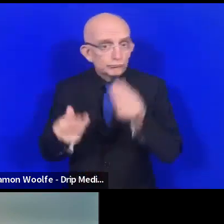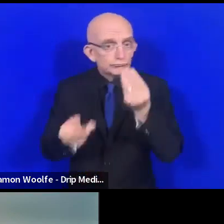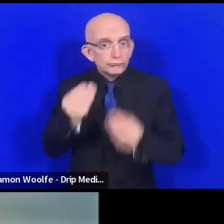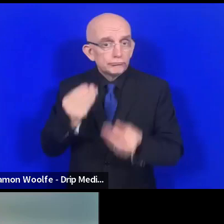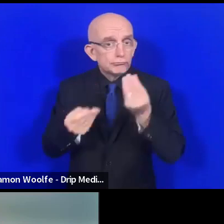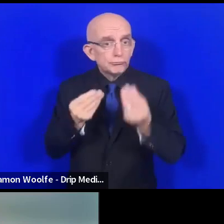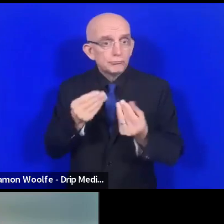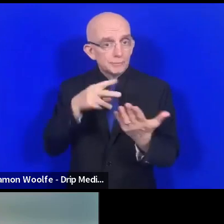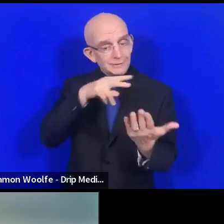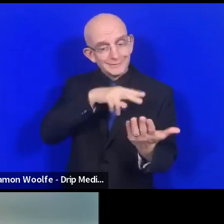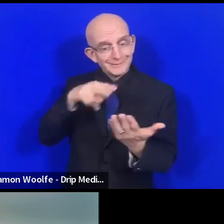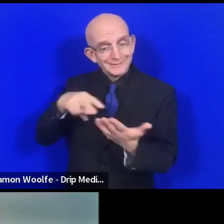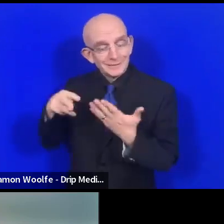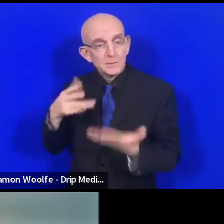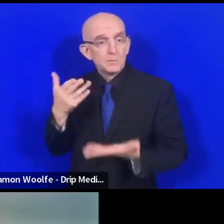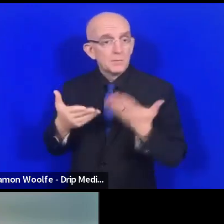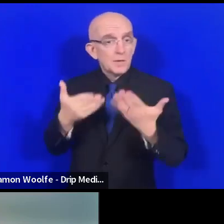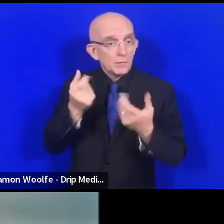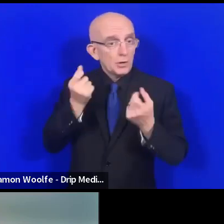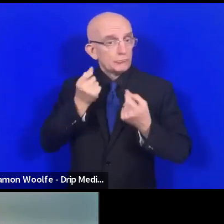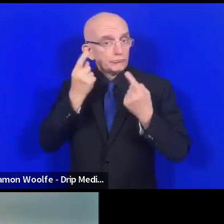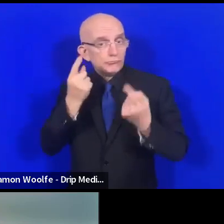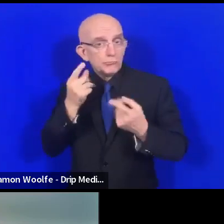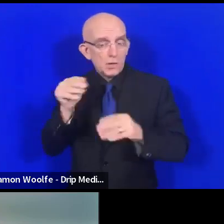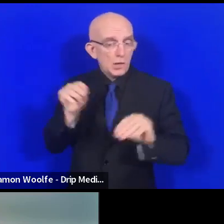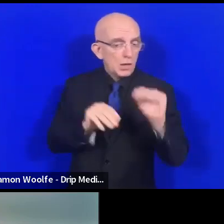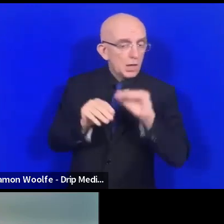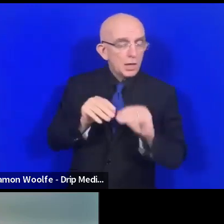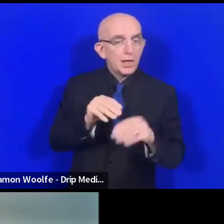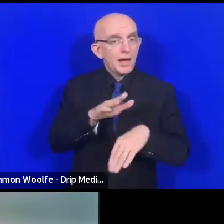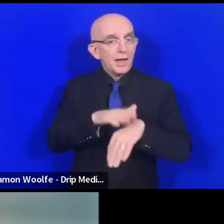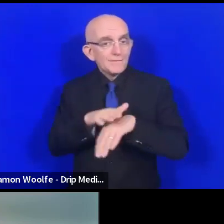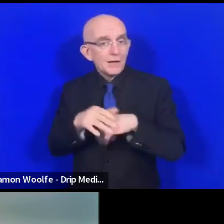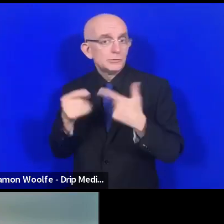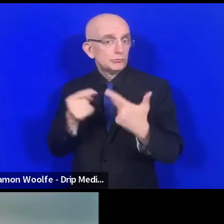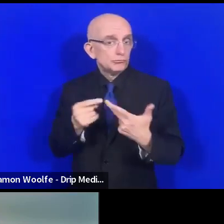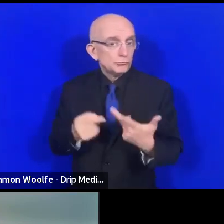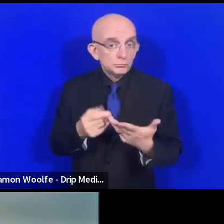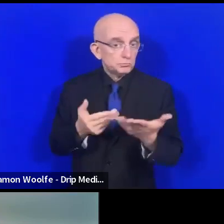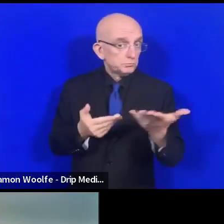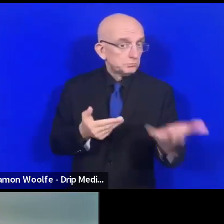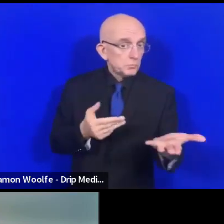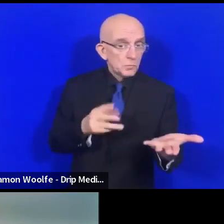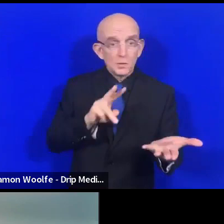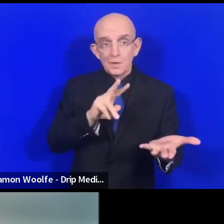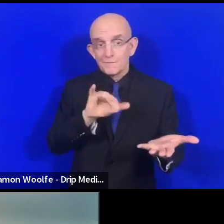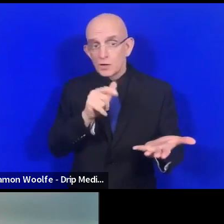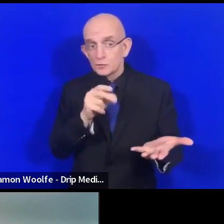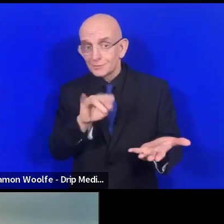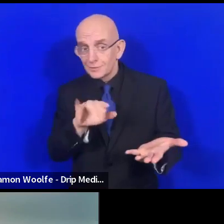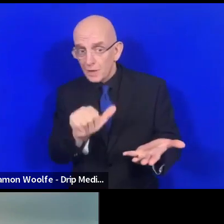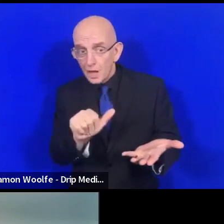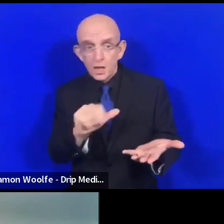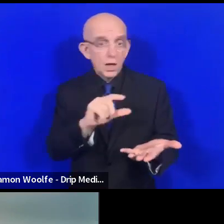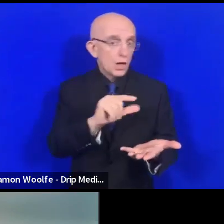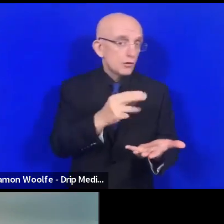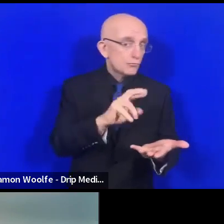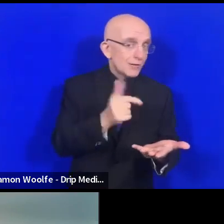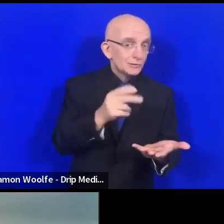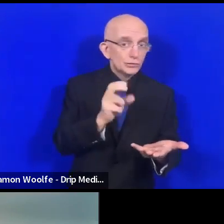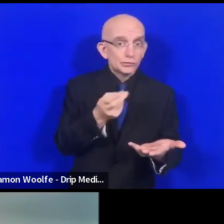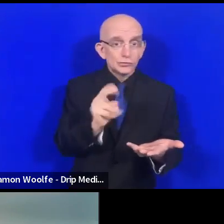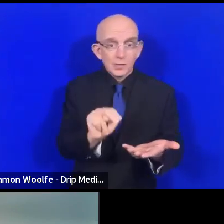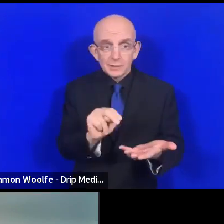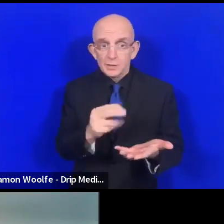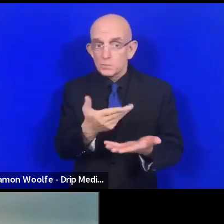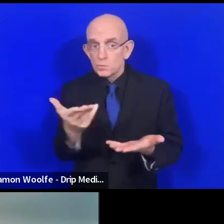about your experiences with advising and consulting around disability inclusion and accessibility?